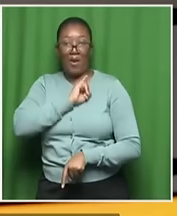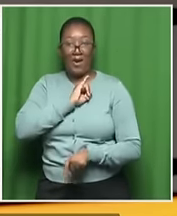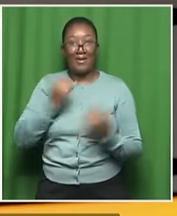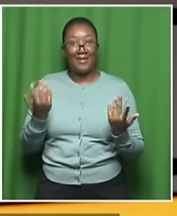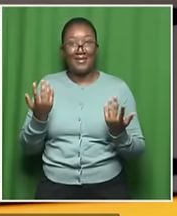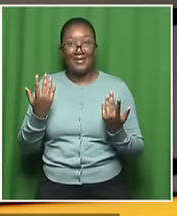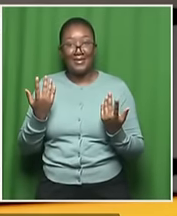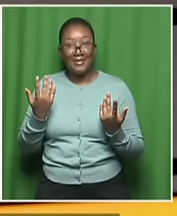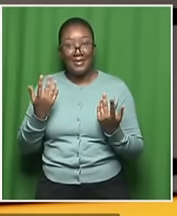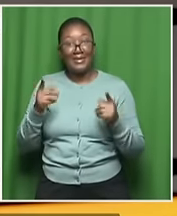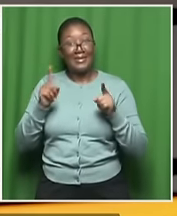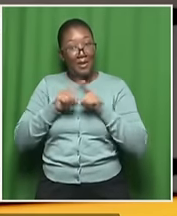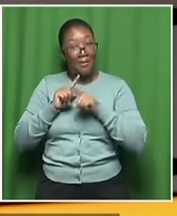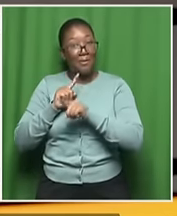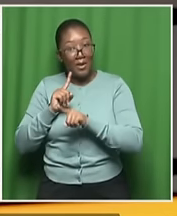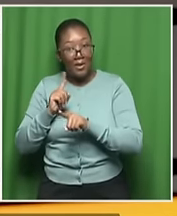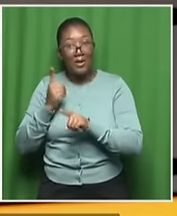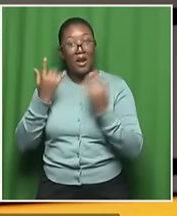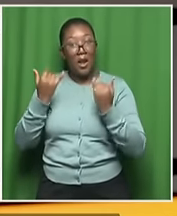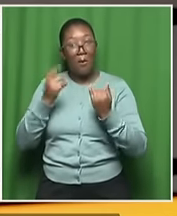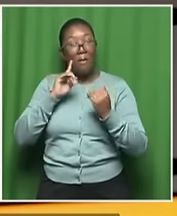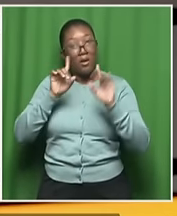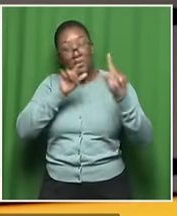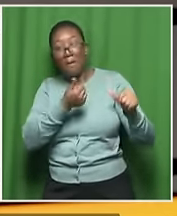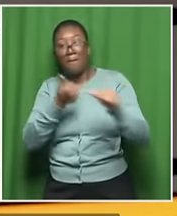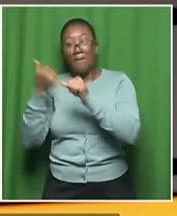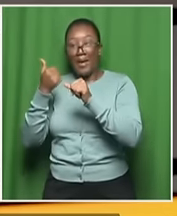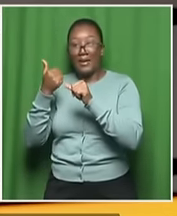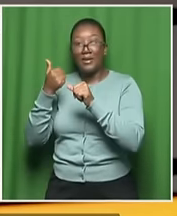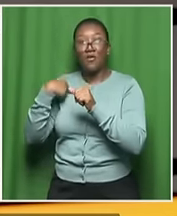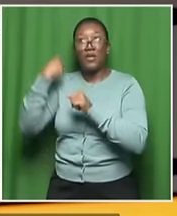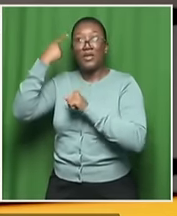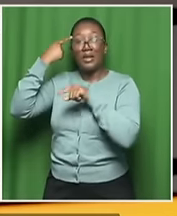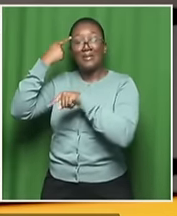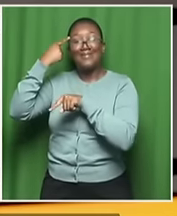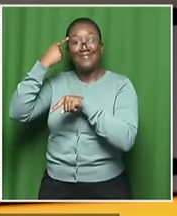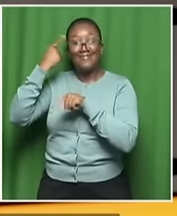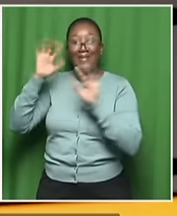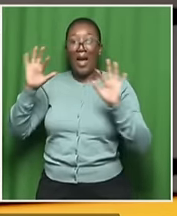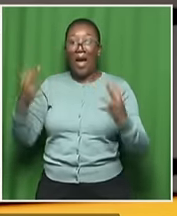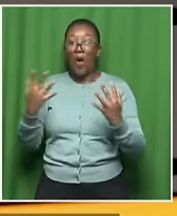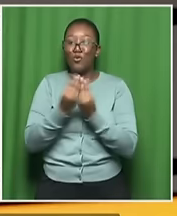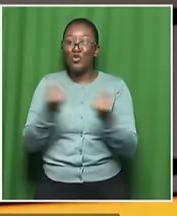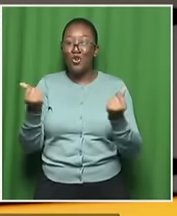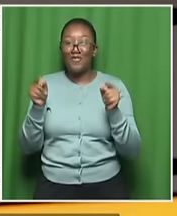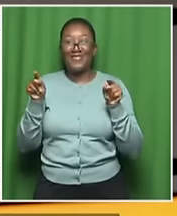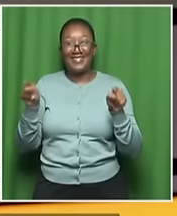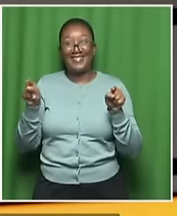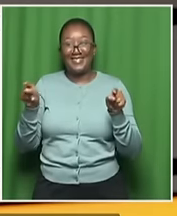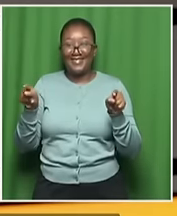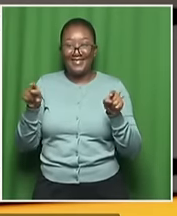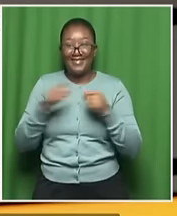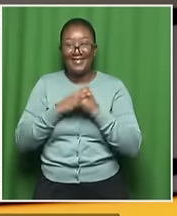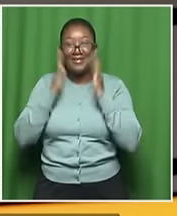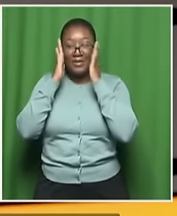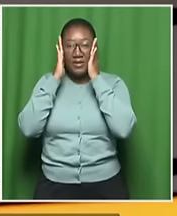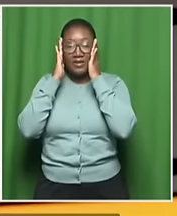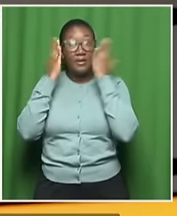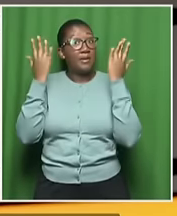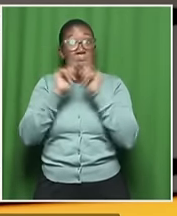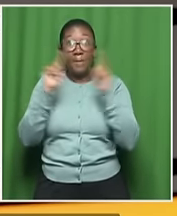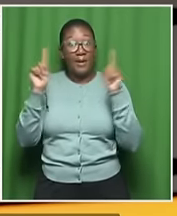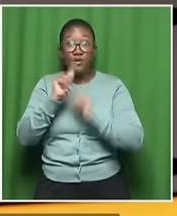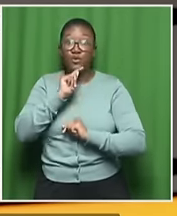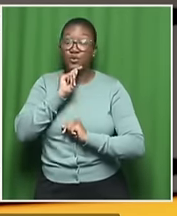was in favor of that. Then they must go back to that. And they must see how they can solve it. But the fact of the matter